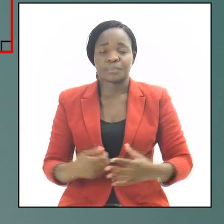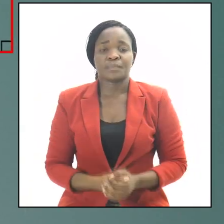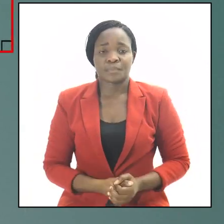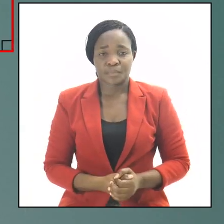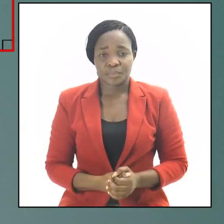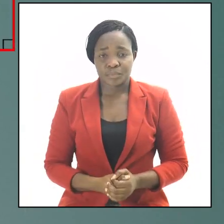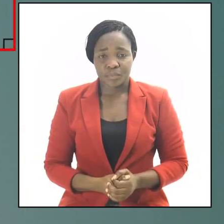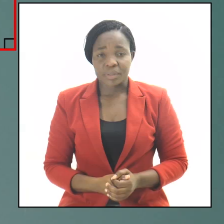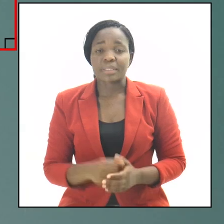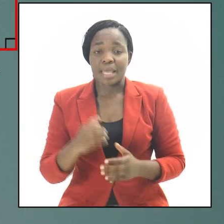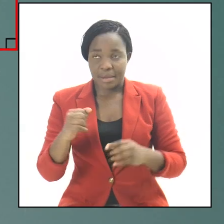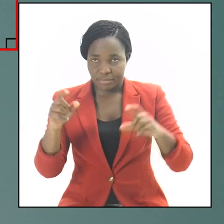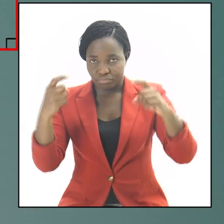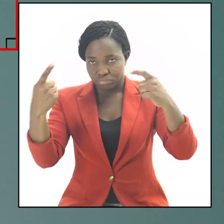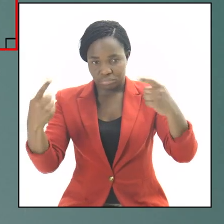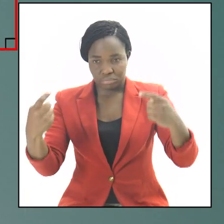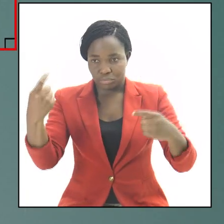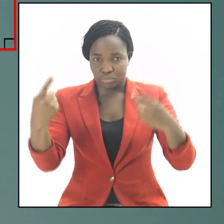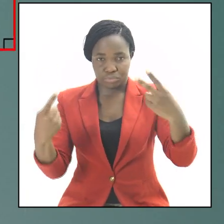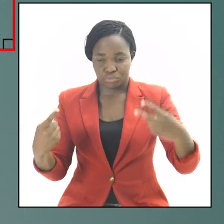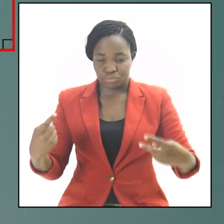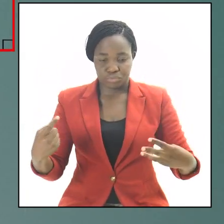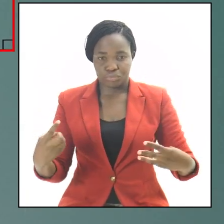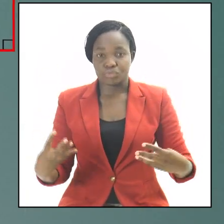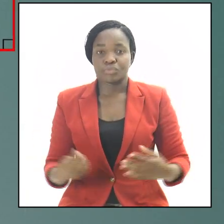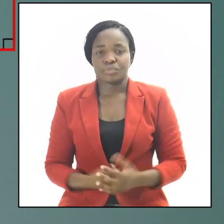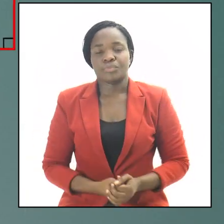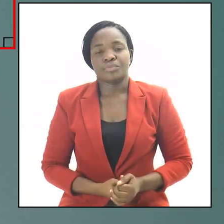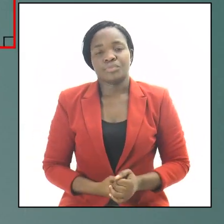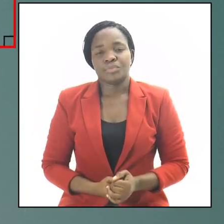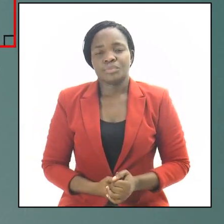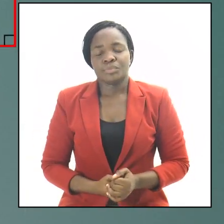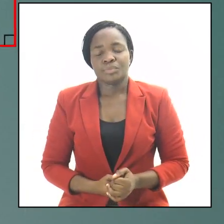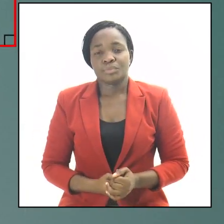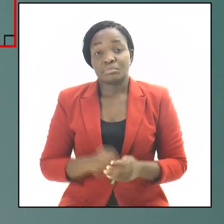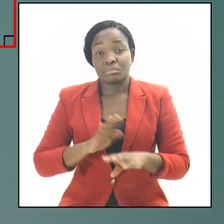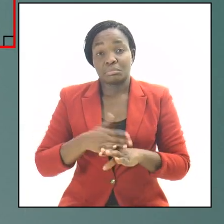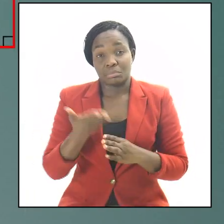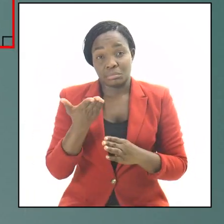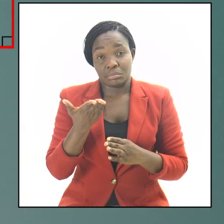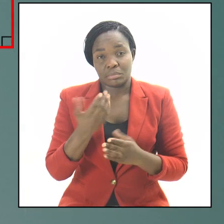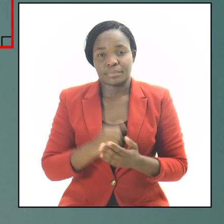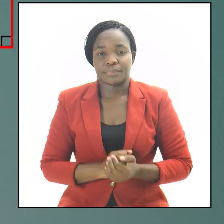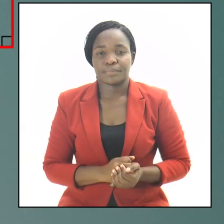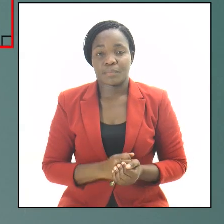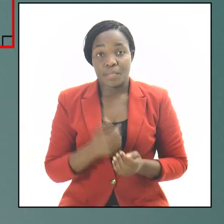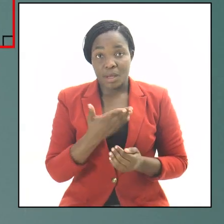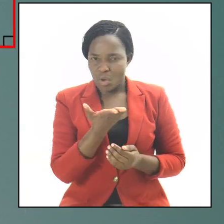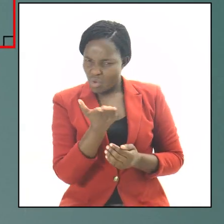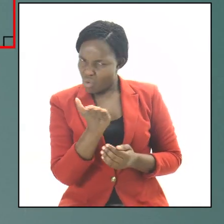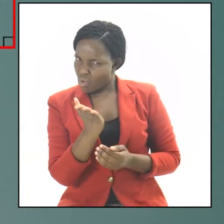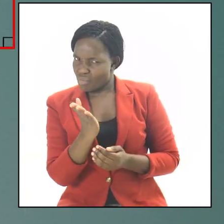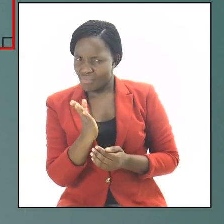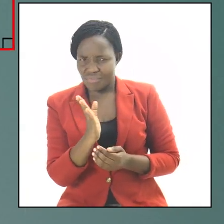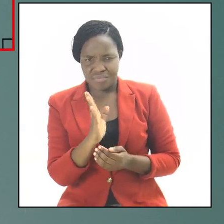has 4 corners. They are called vertices. For example, all these geometric